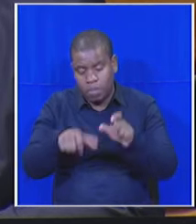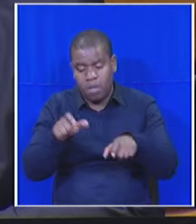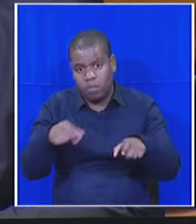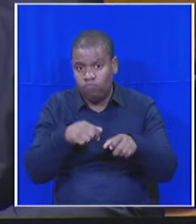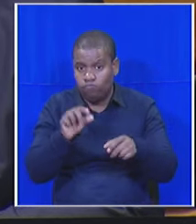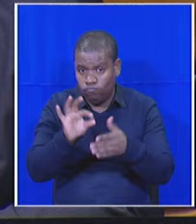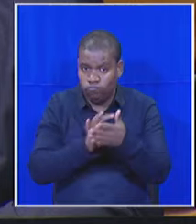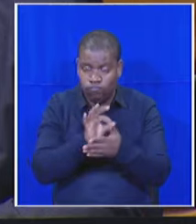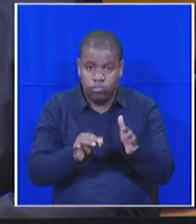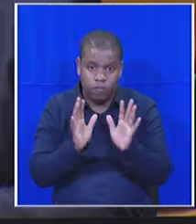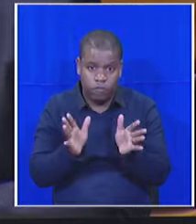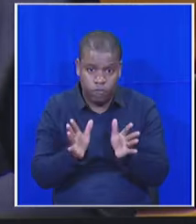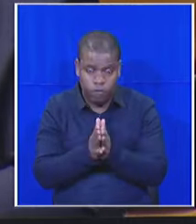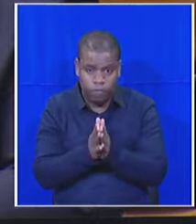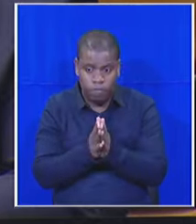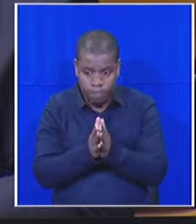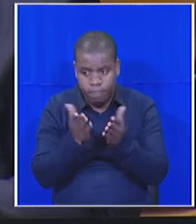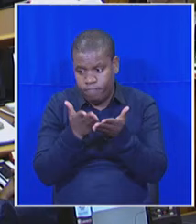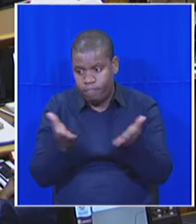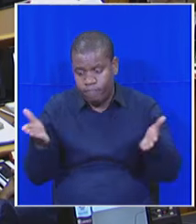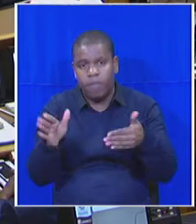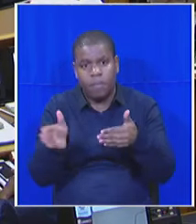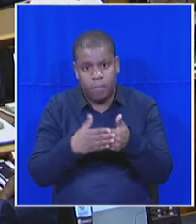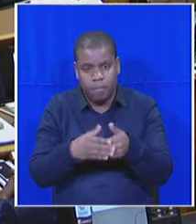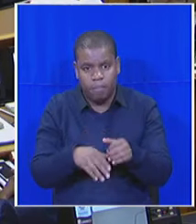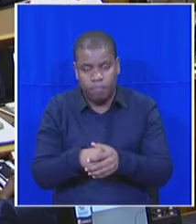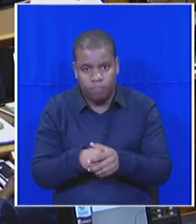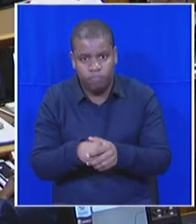voted? Voting is now closed.